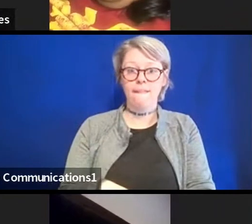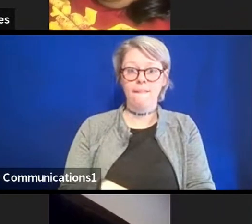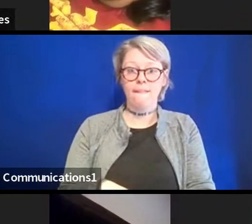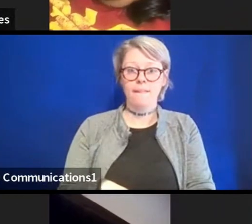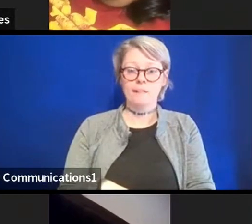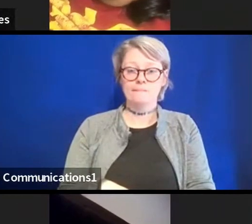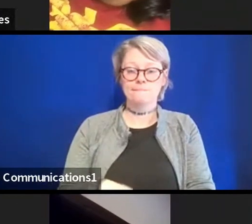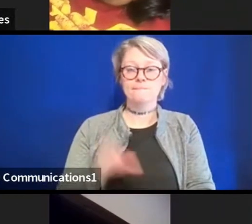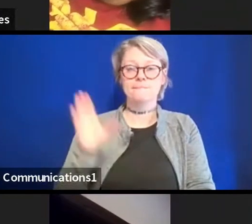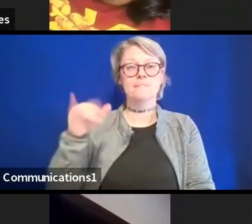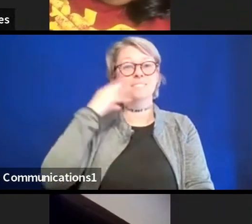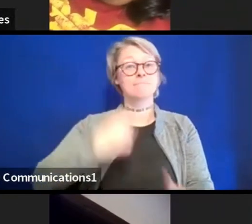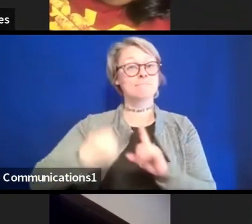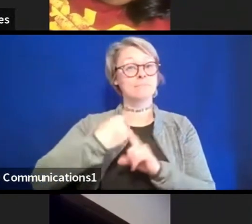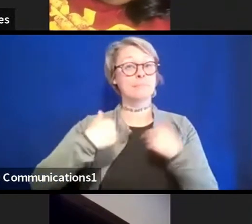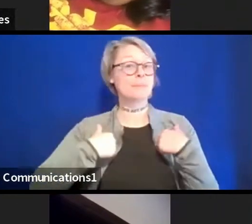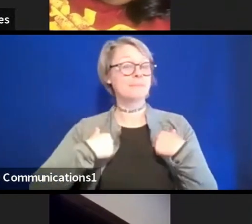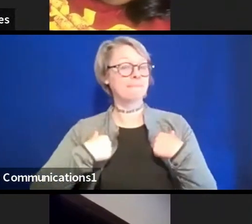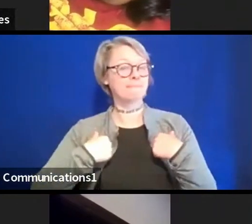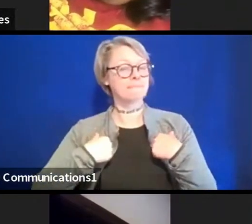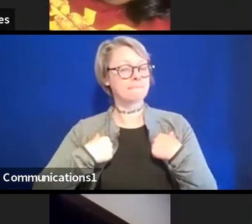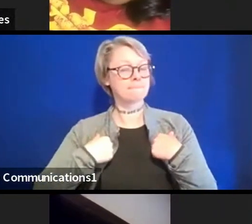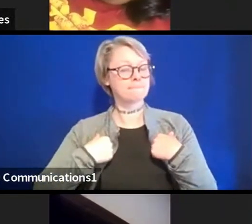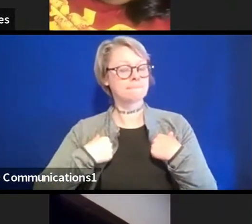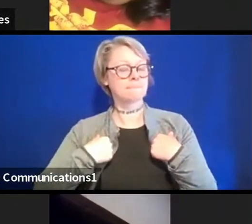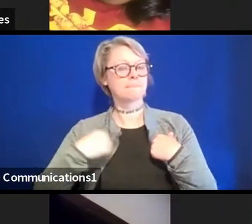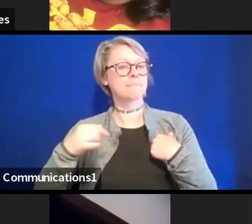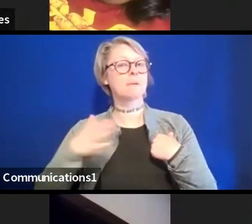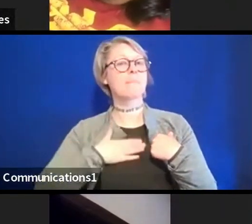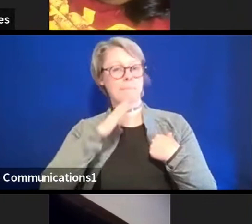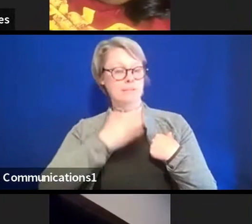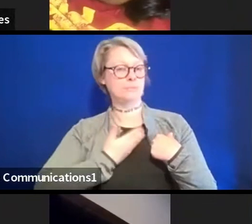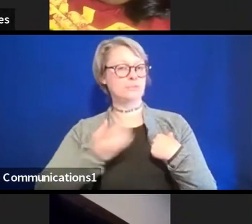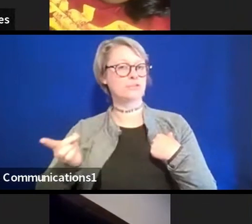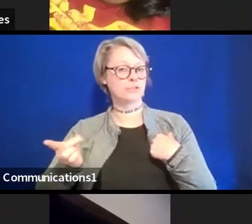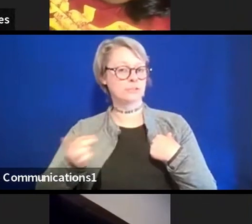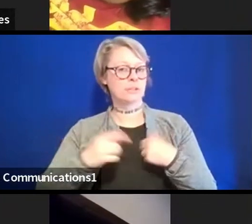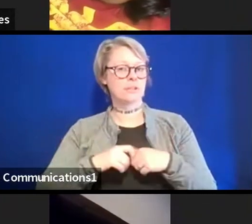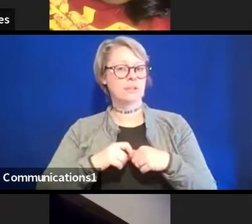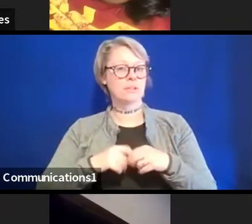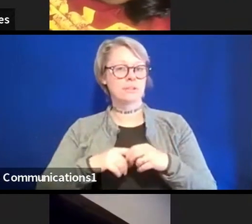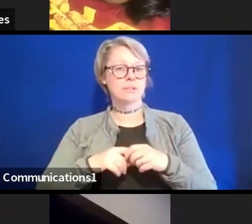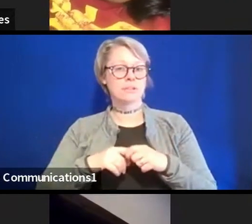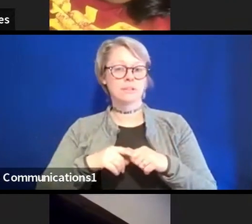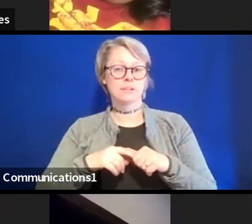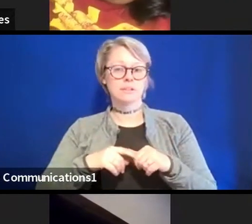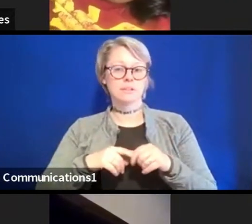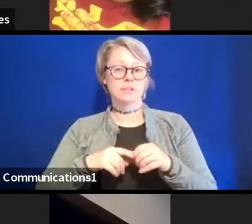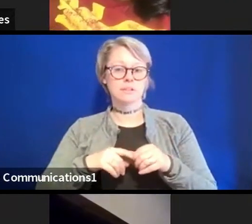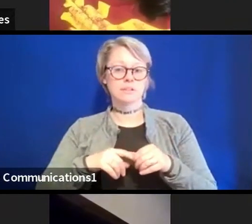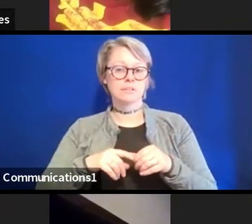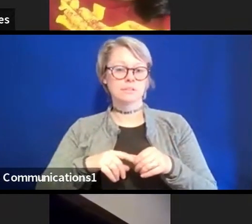not with me. It's not so much with me. It's with my daughter. Like, because of